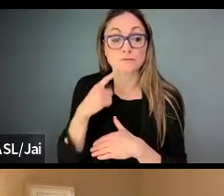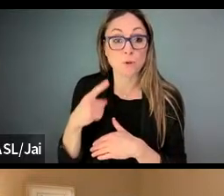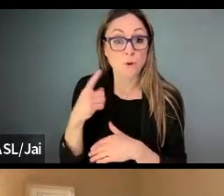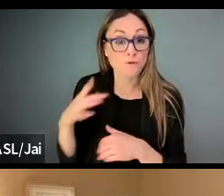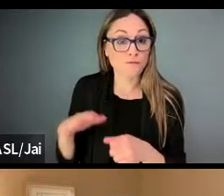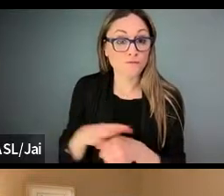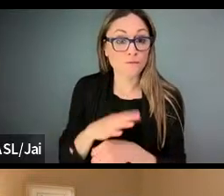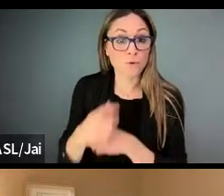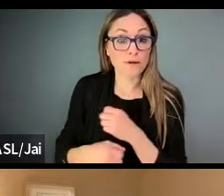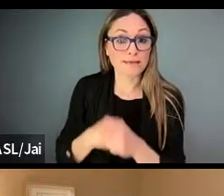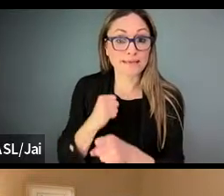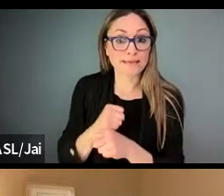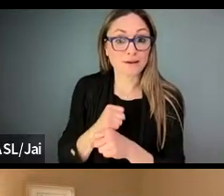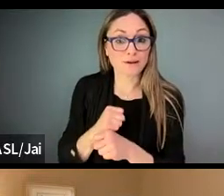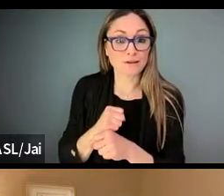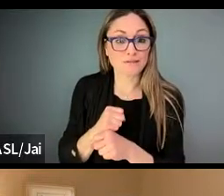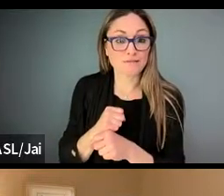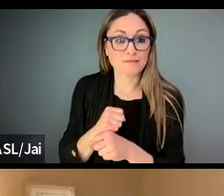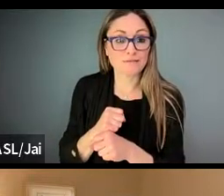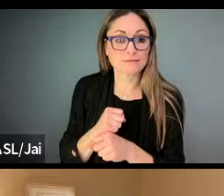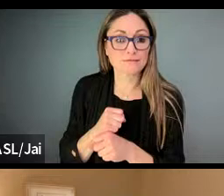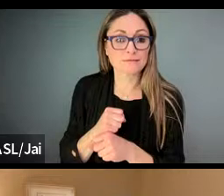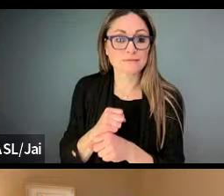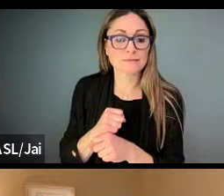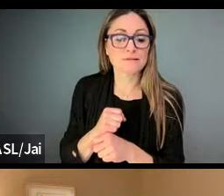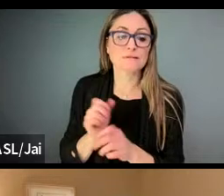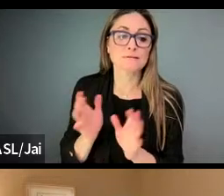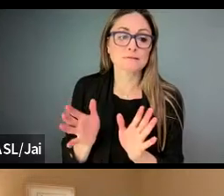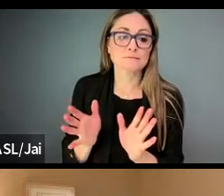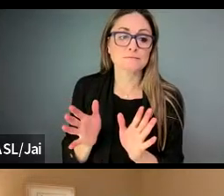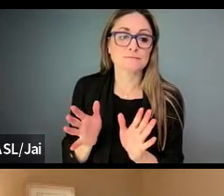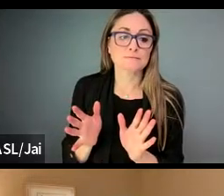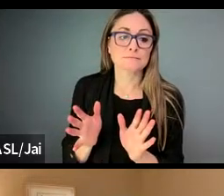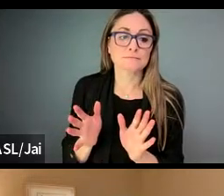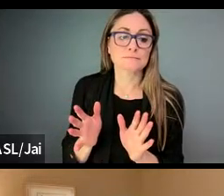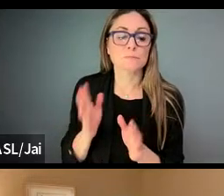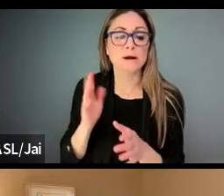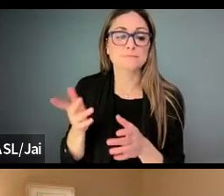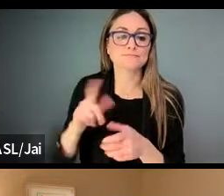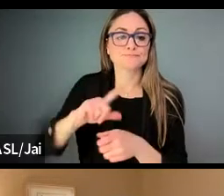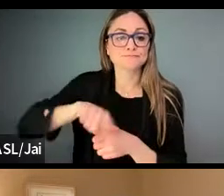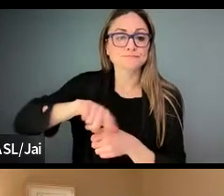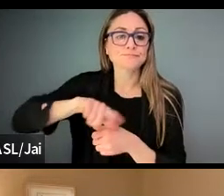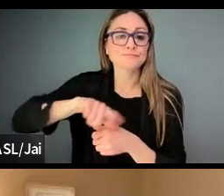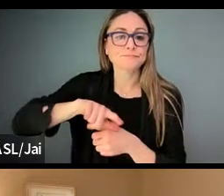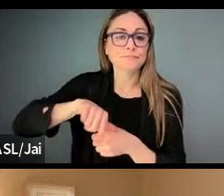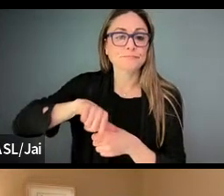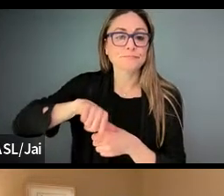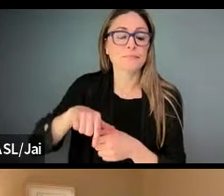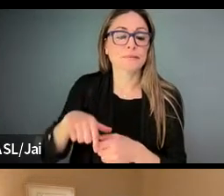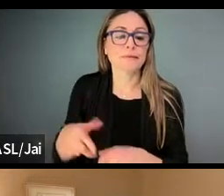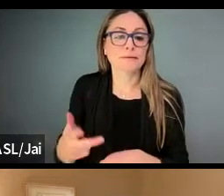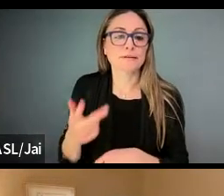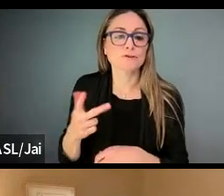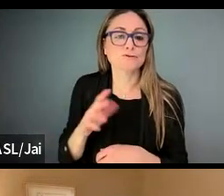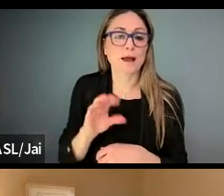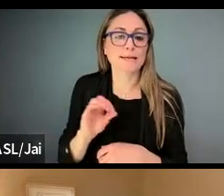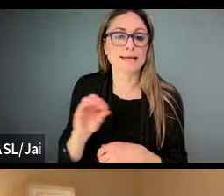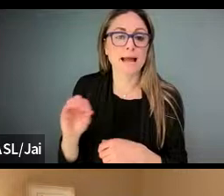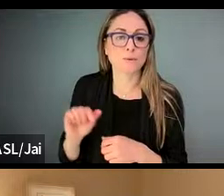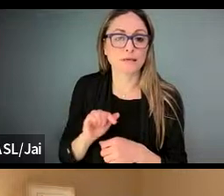year, outside of anything, or for the area within the Tri-County. And